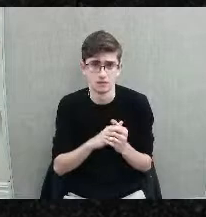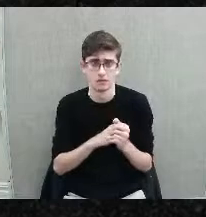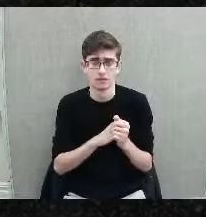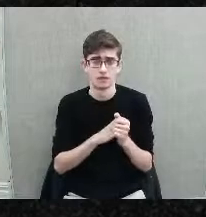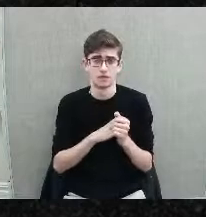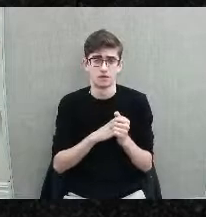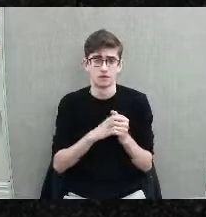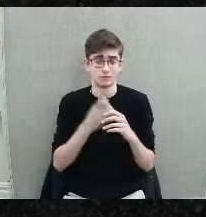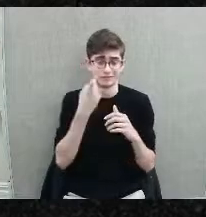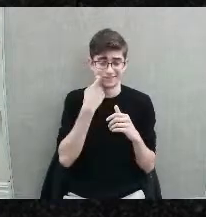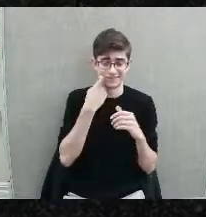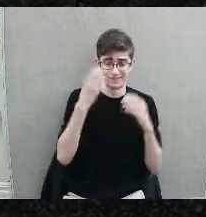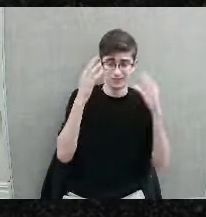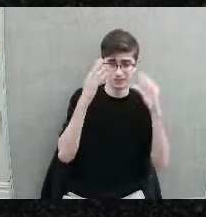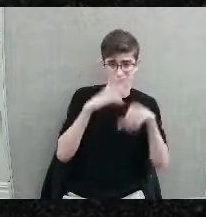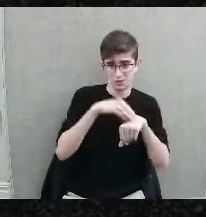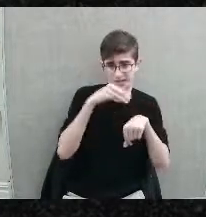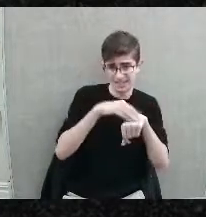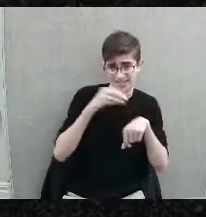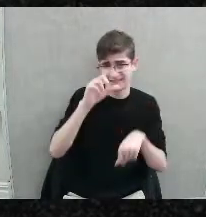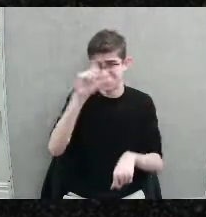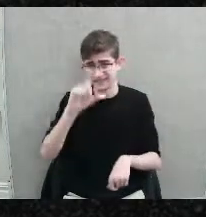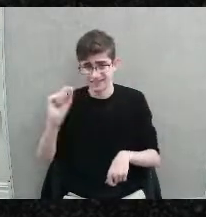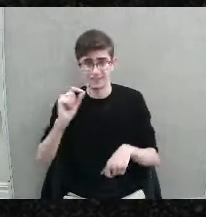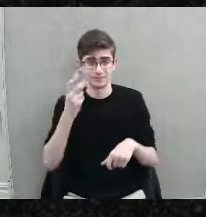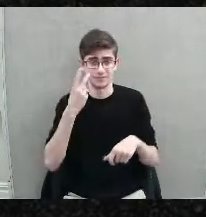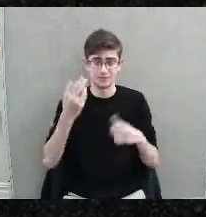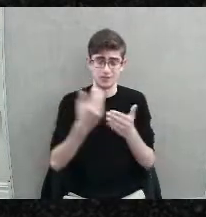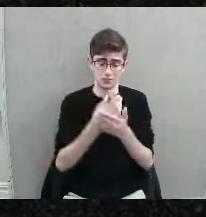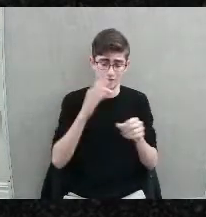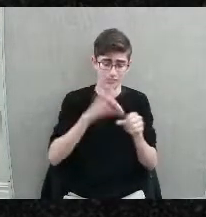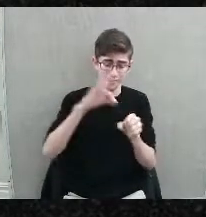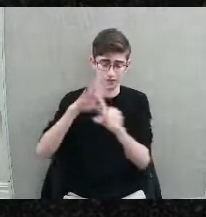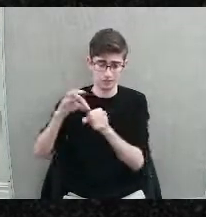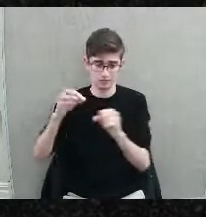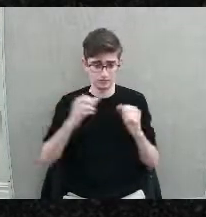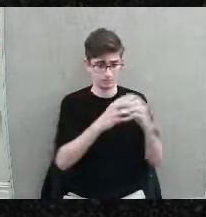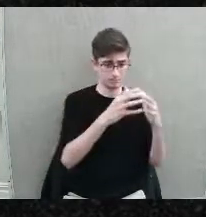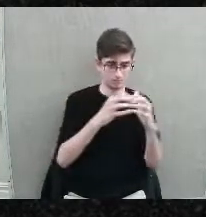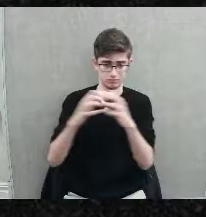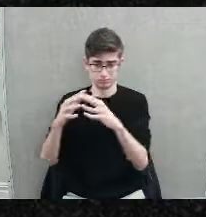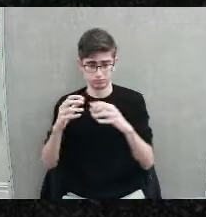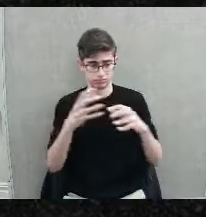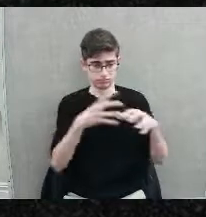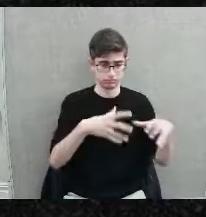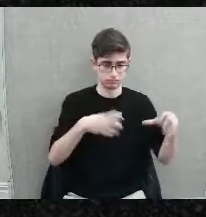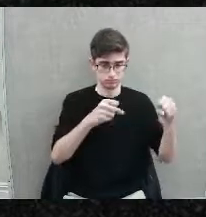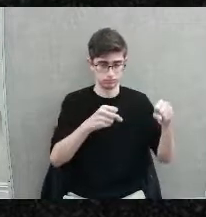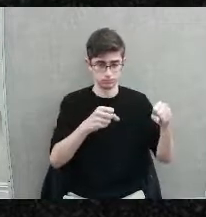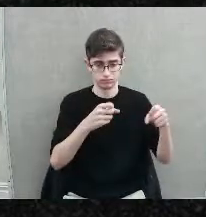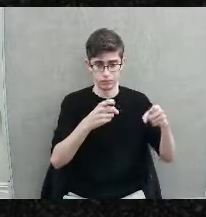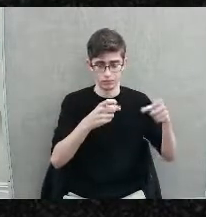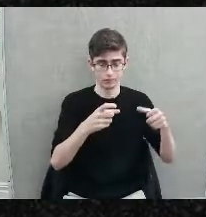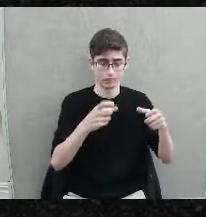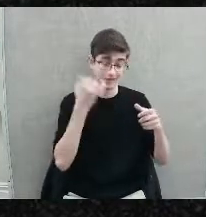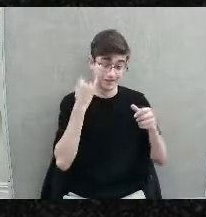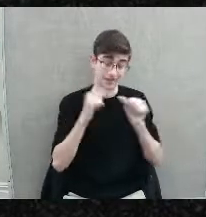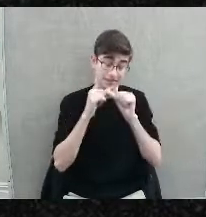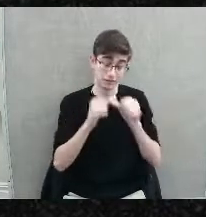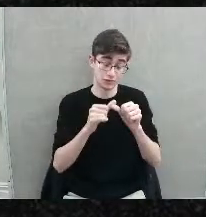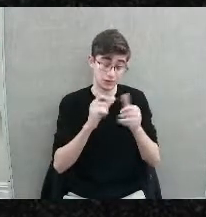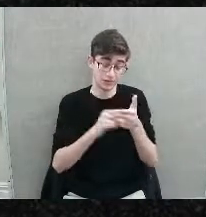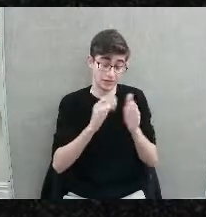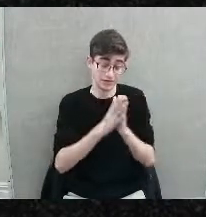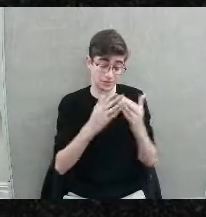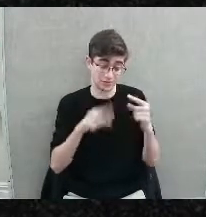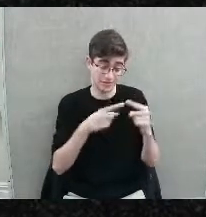in Sweden and Italy, and and many parts of the globe. If this continues, then we'll have to write a book about that, and we'll have to have a